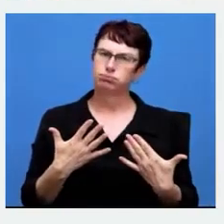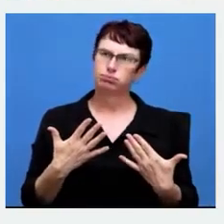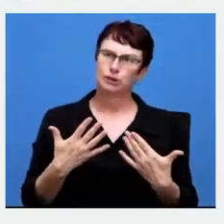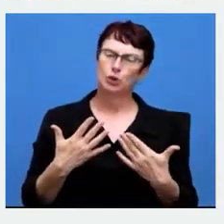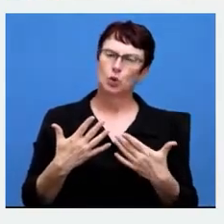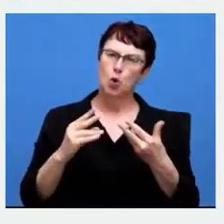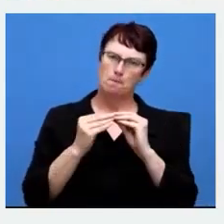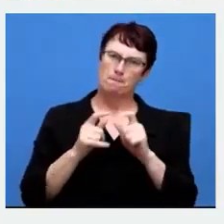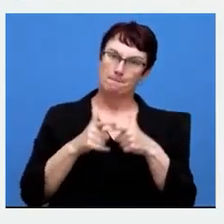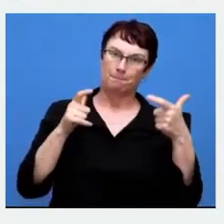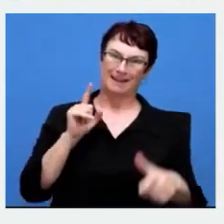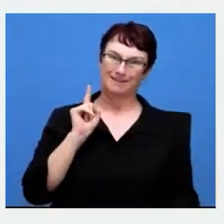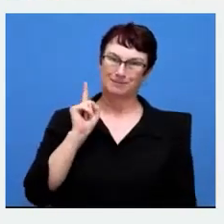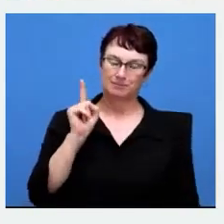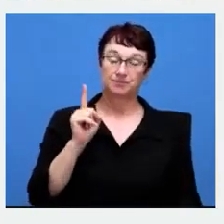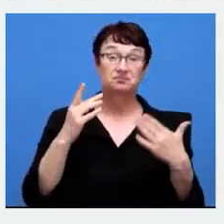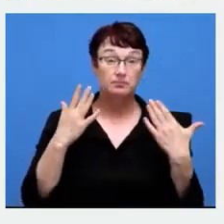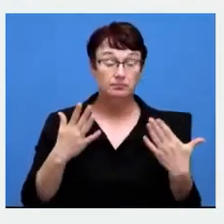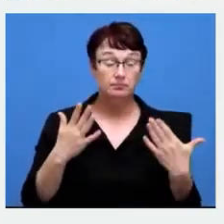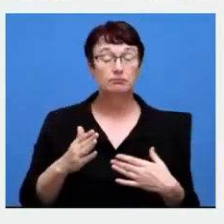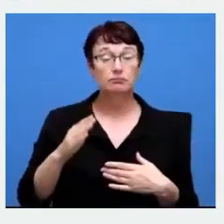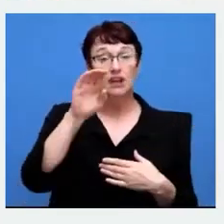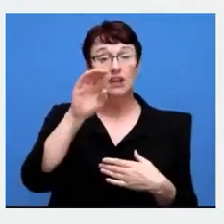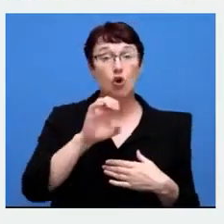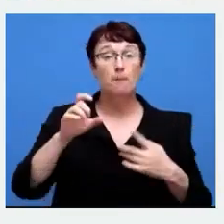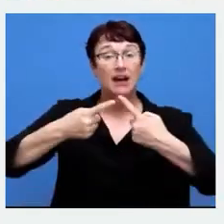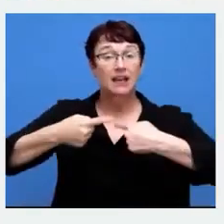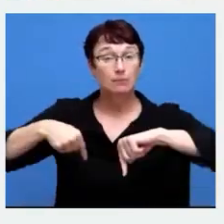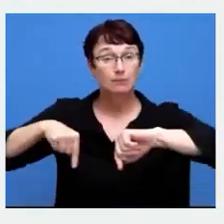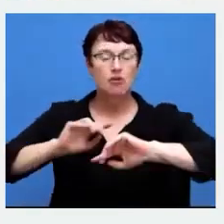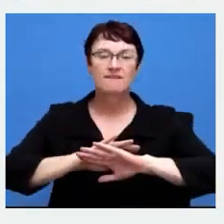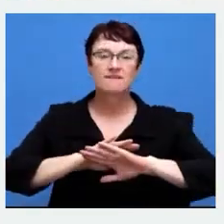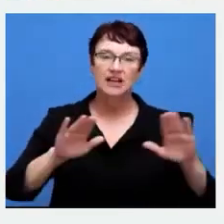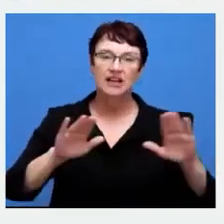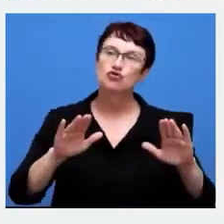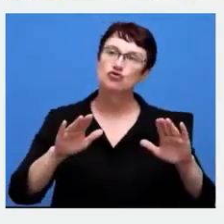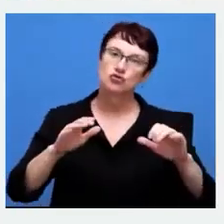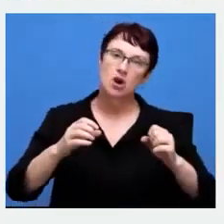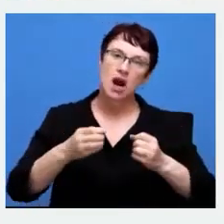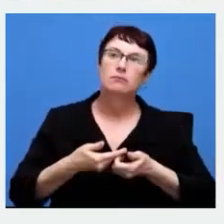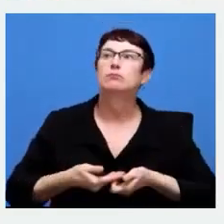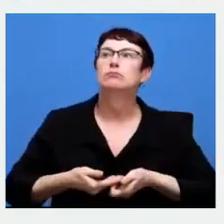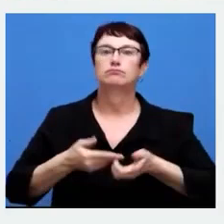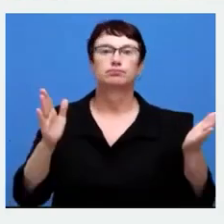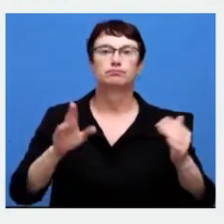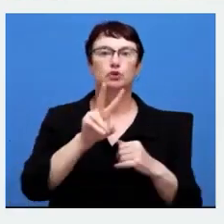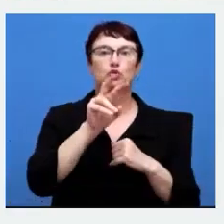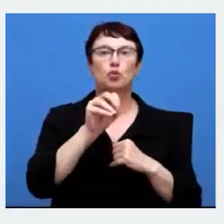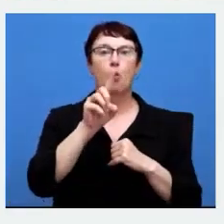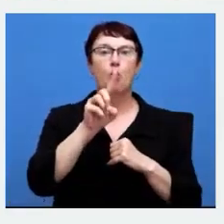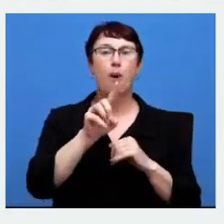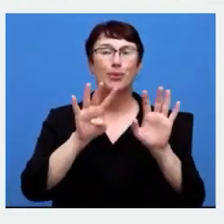European Commission launched the European Green Deal in 2019. It aims to